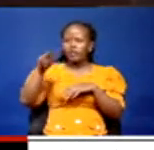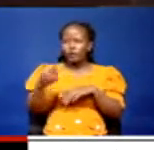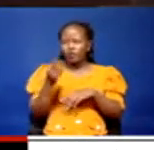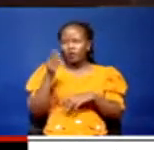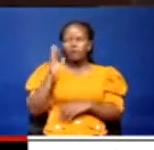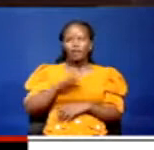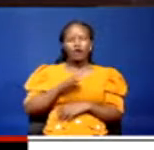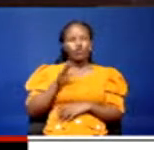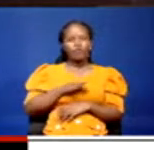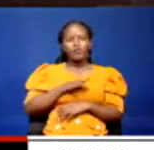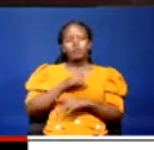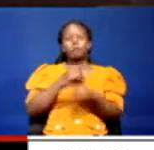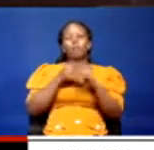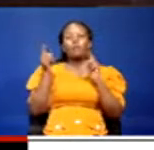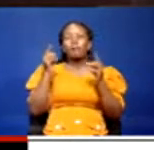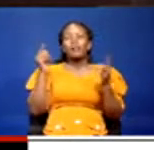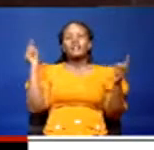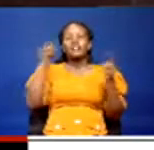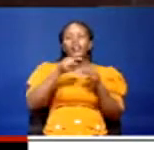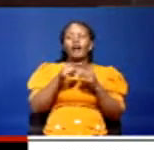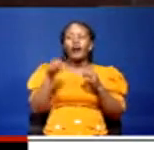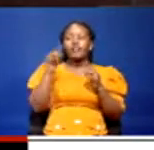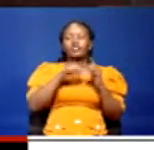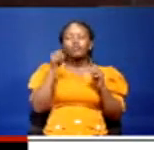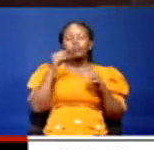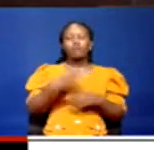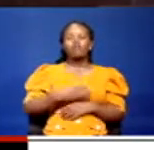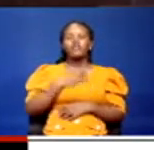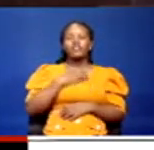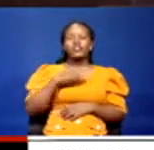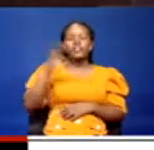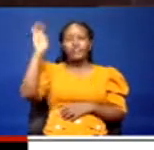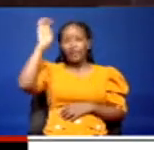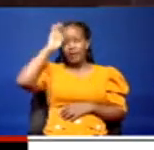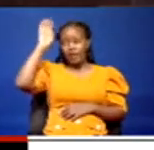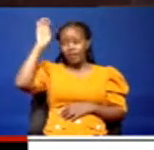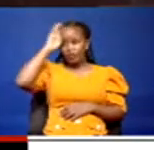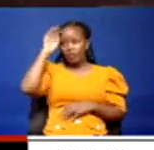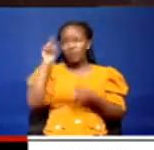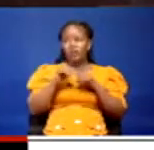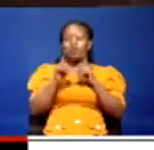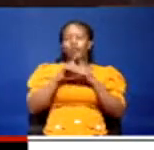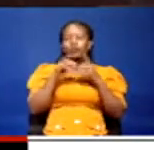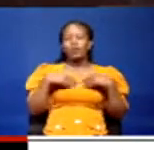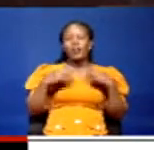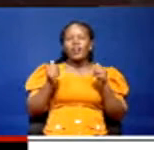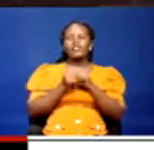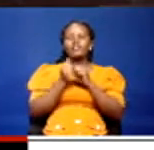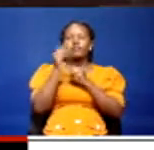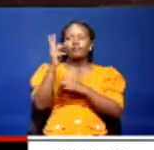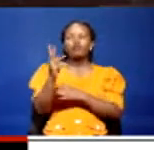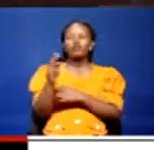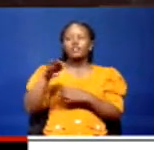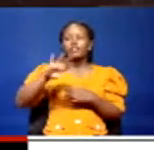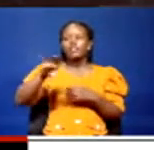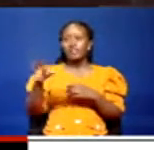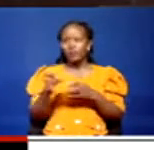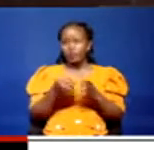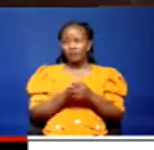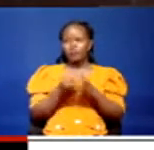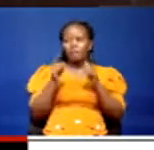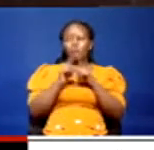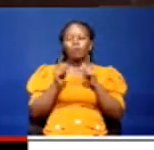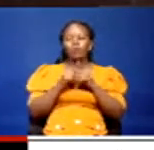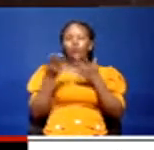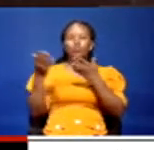we went to Eldoret, and I had 14 counties. And the reception